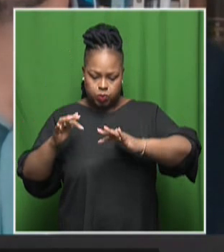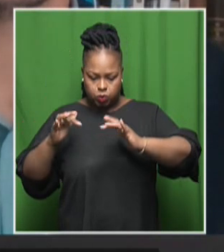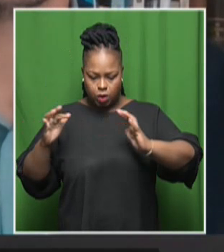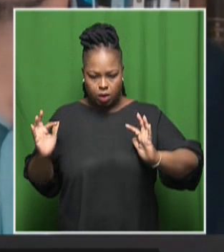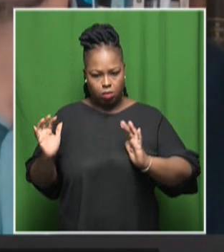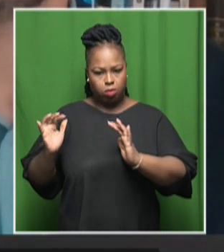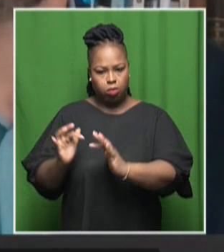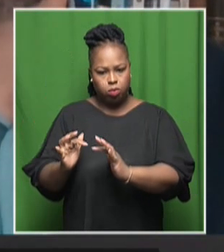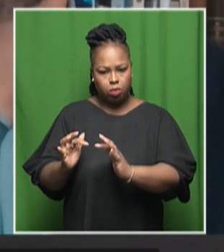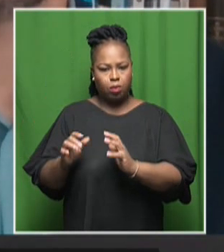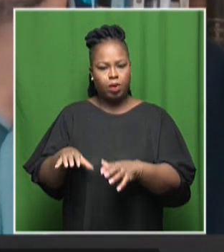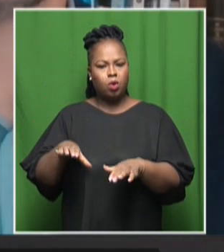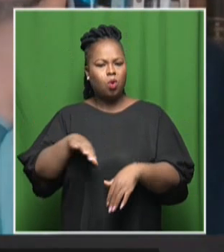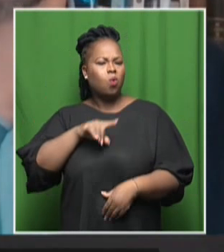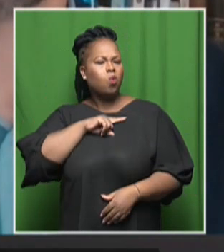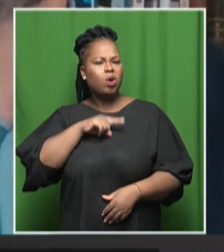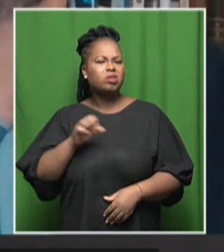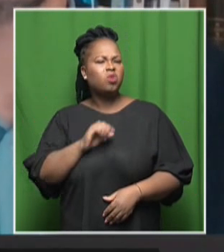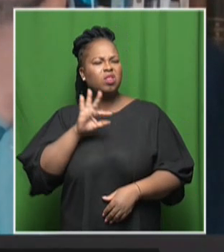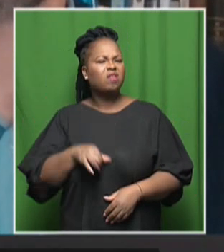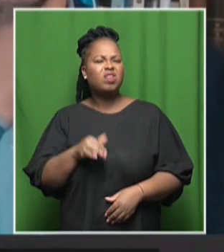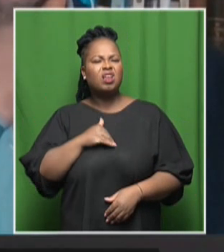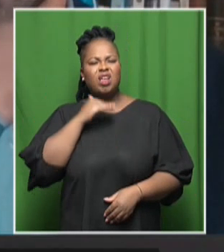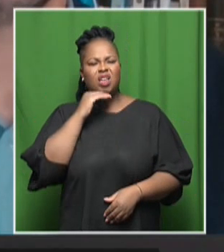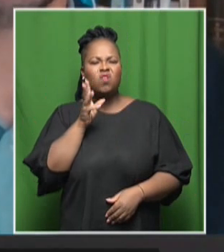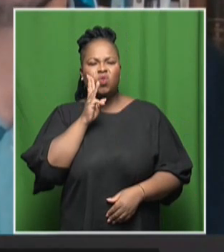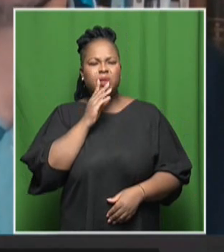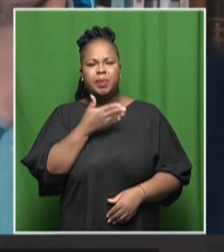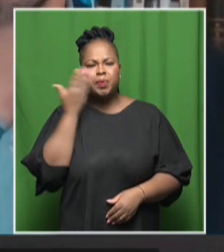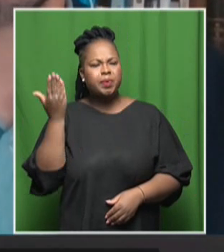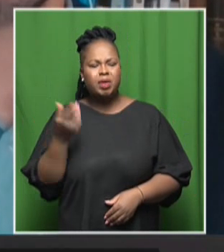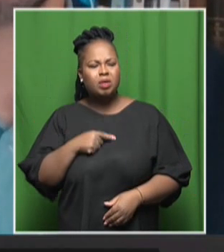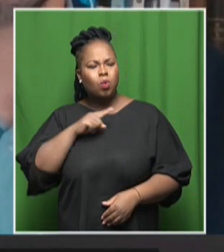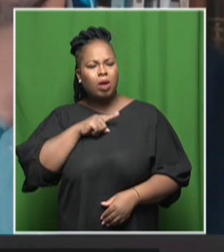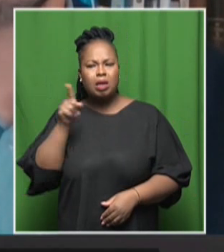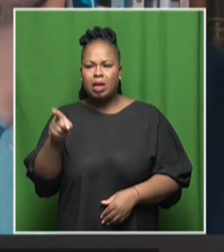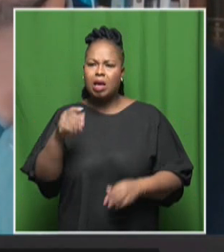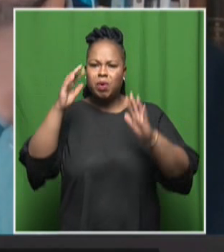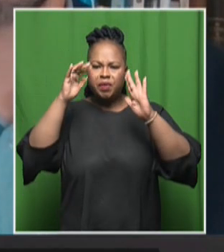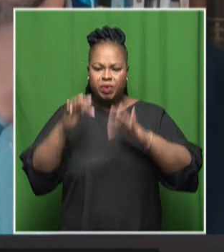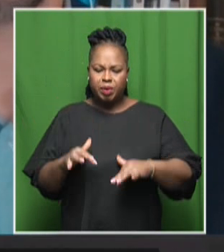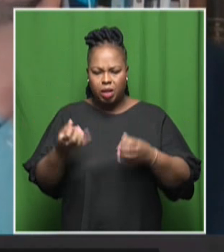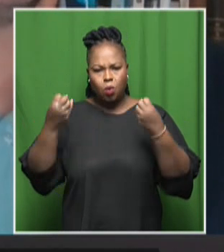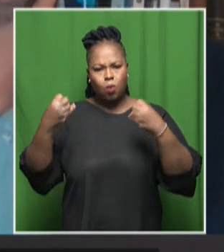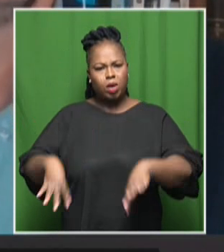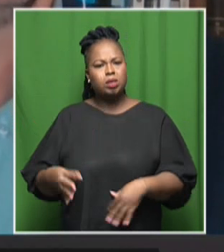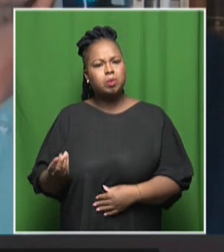harvest this water? Because I can't help but think a lot of this water is just going to waste.